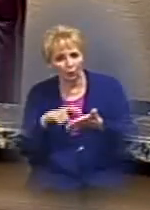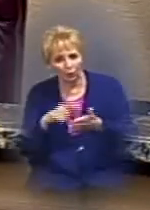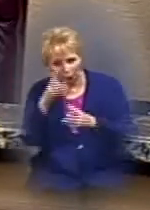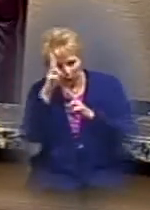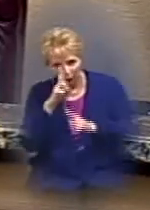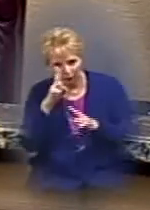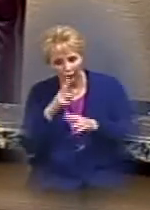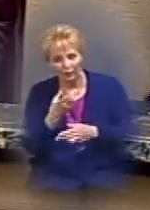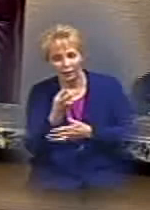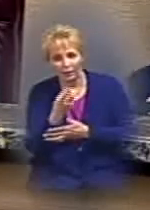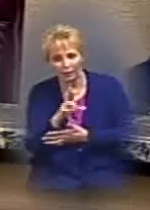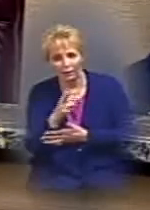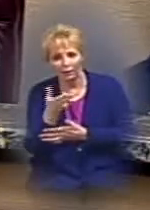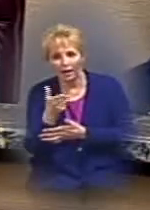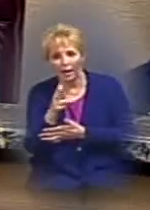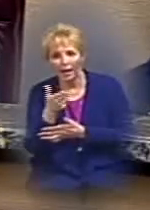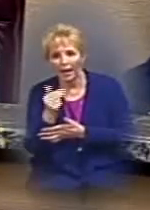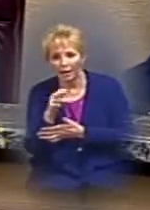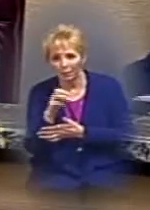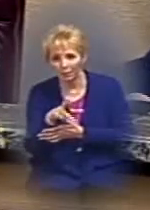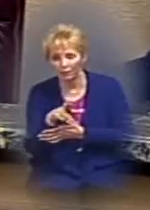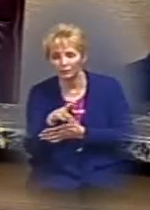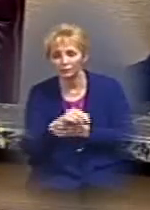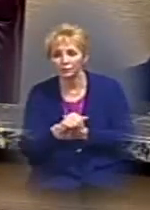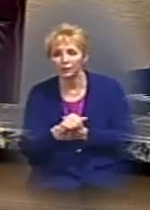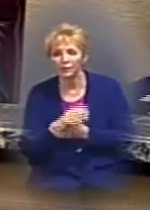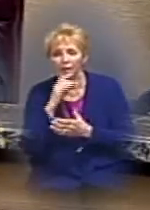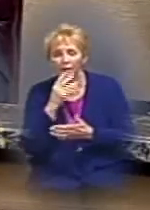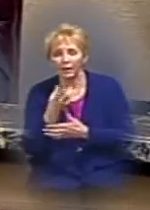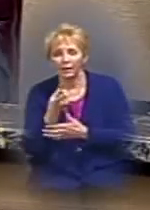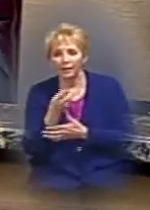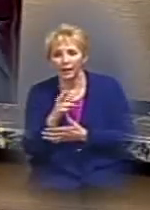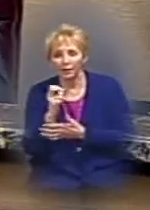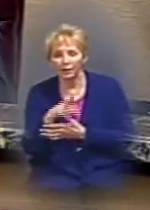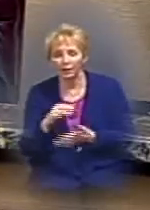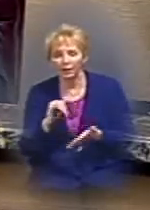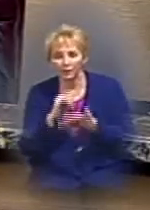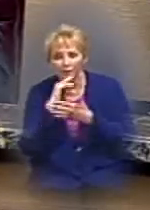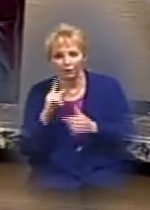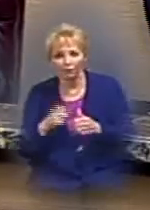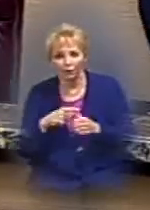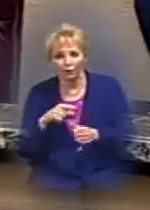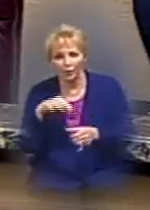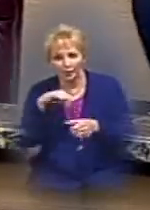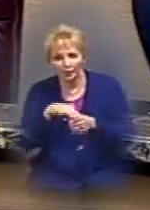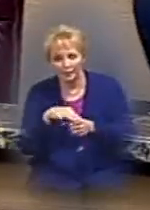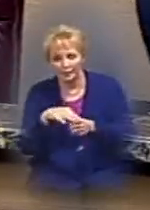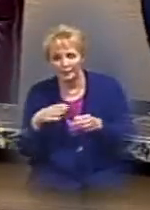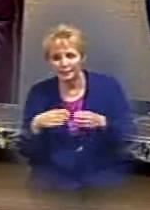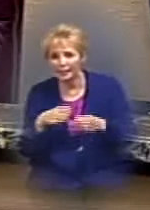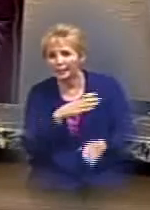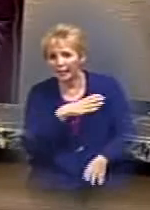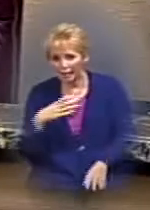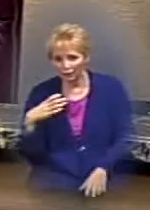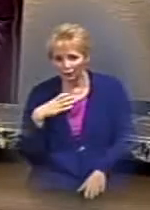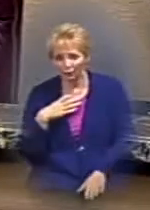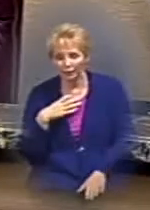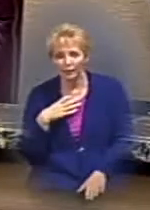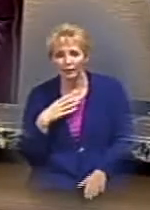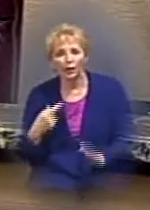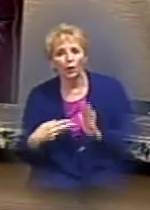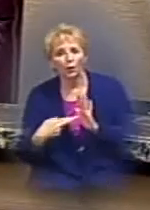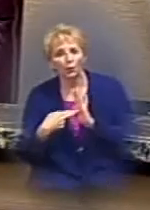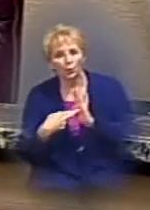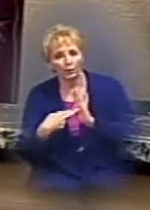service of Dr. Alfred W. Hamer, Jr. Whereas Dr. Alfred W. Hamer, Jr. was first elected to the Morganton City Council to